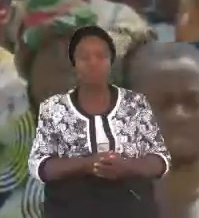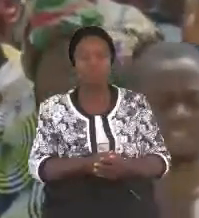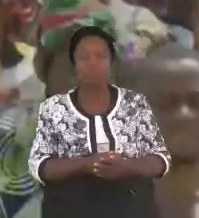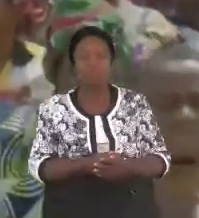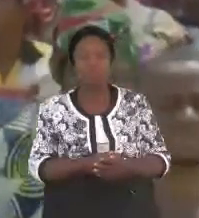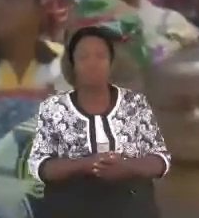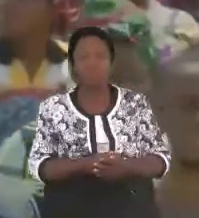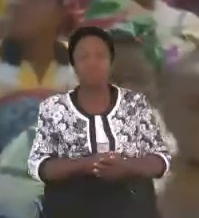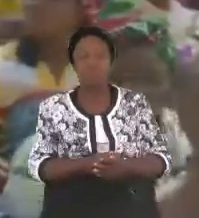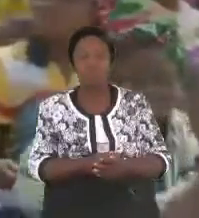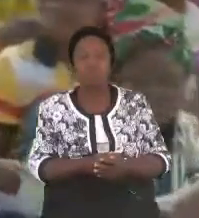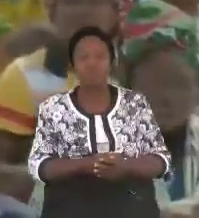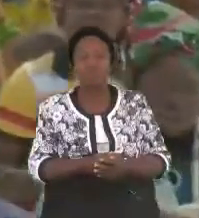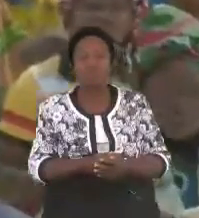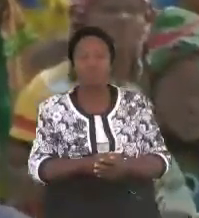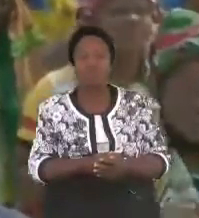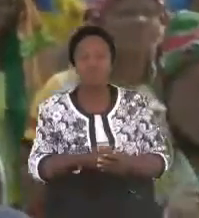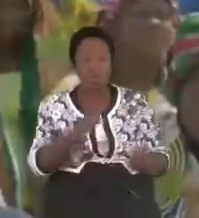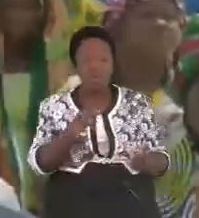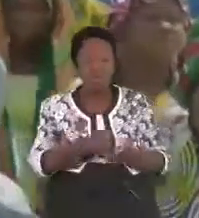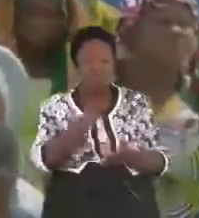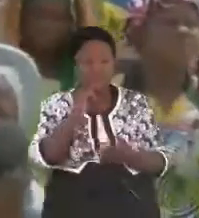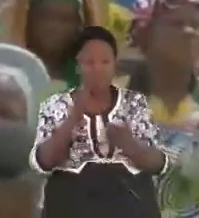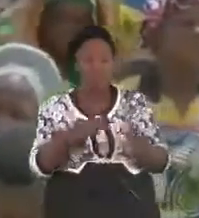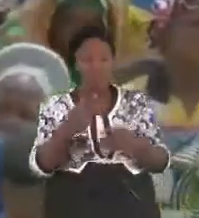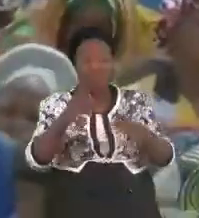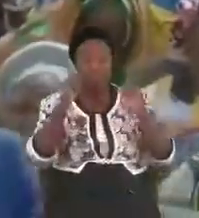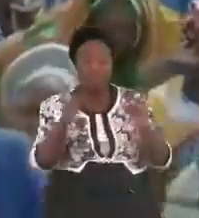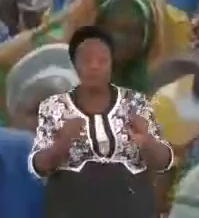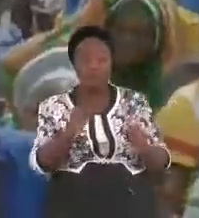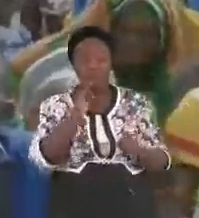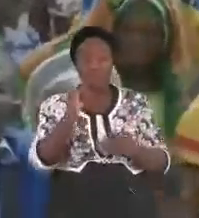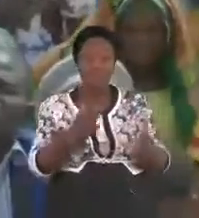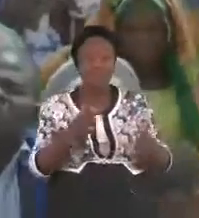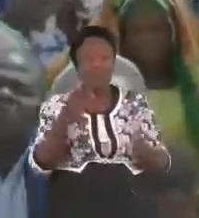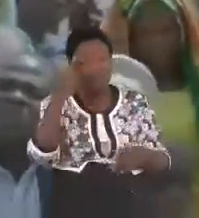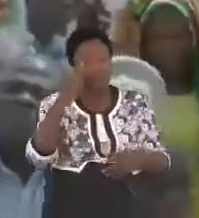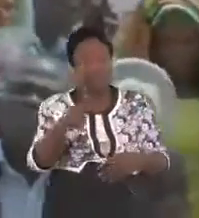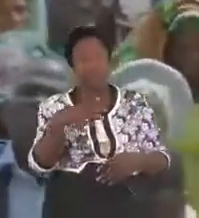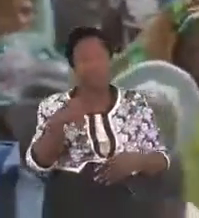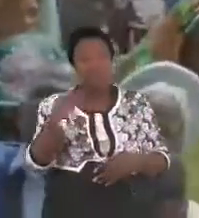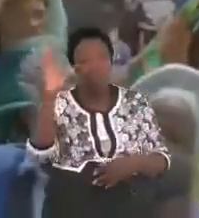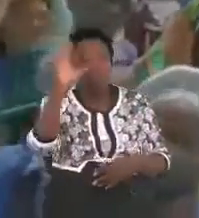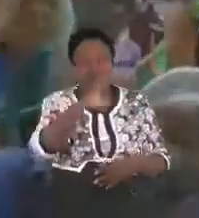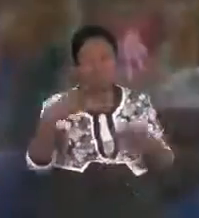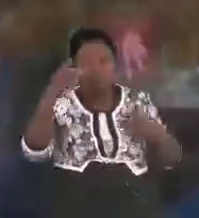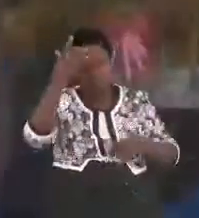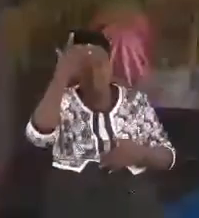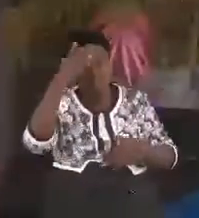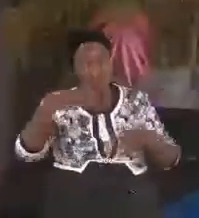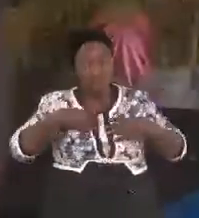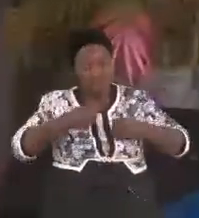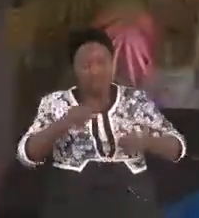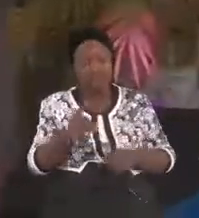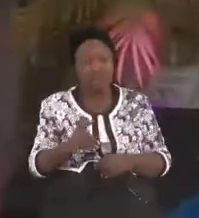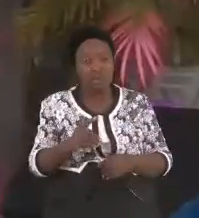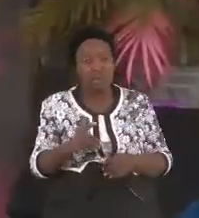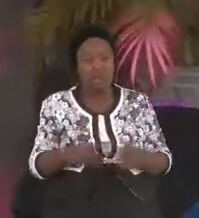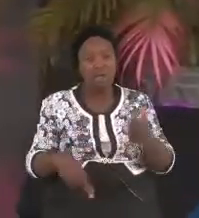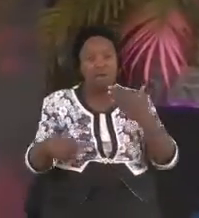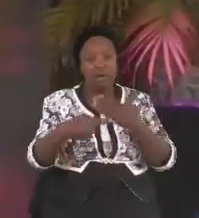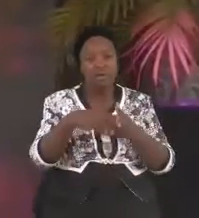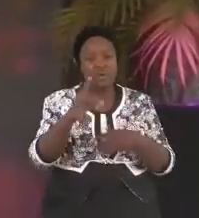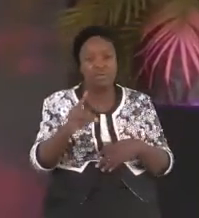it's available for you the sick healed recovered so